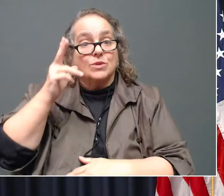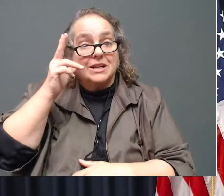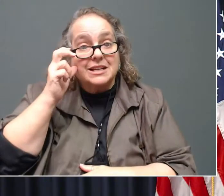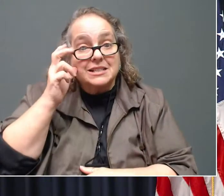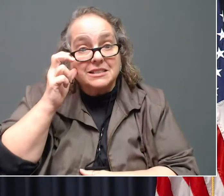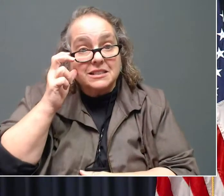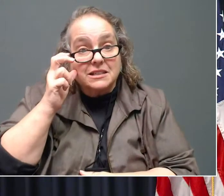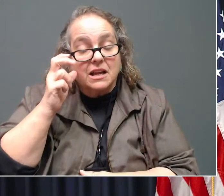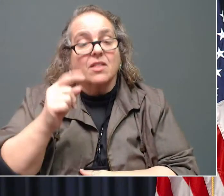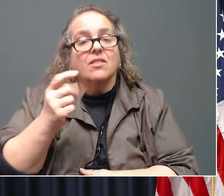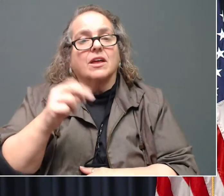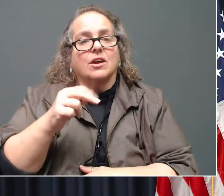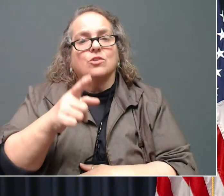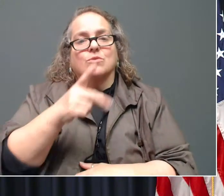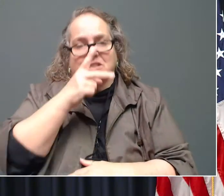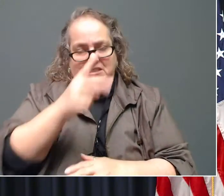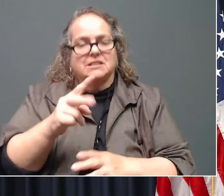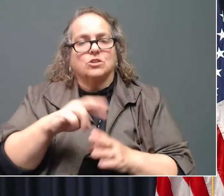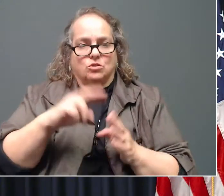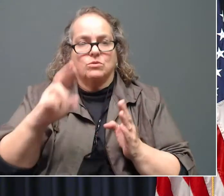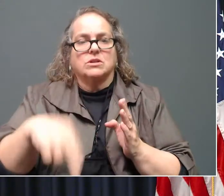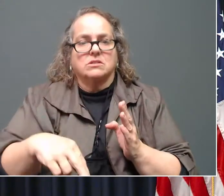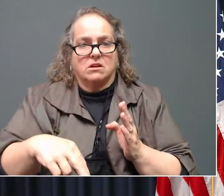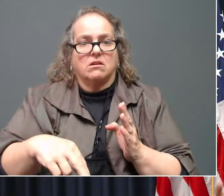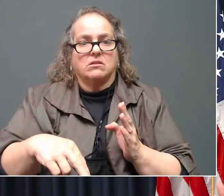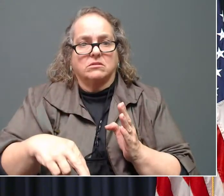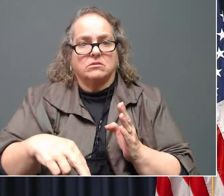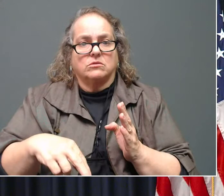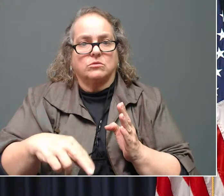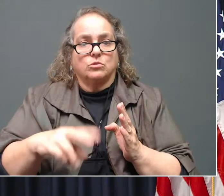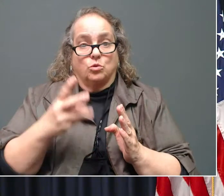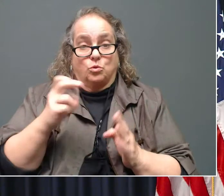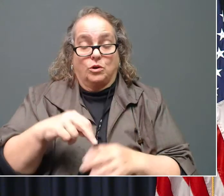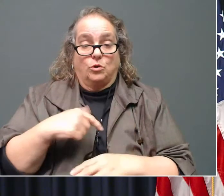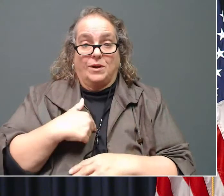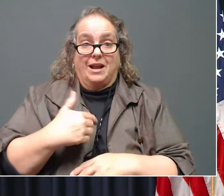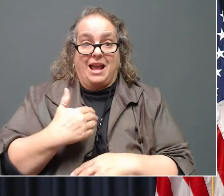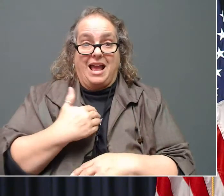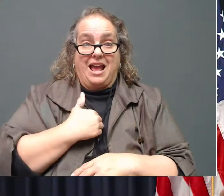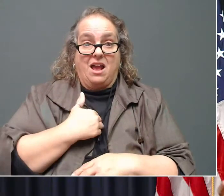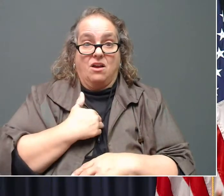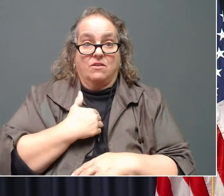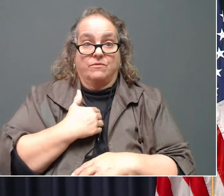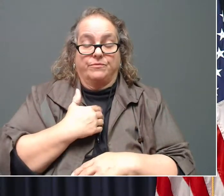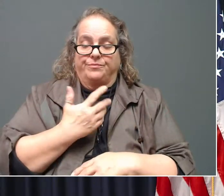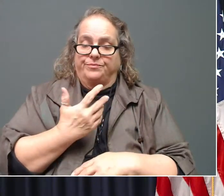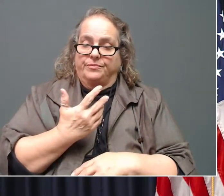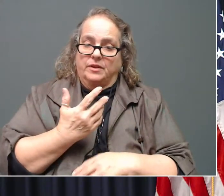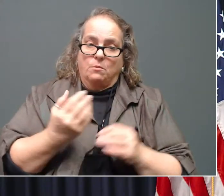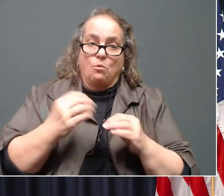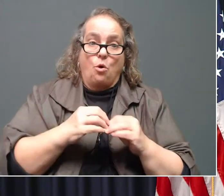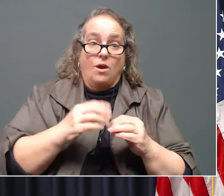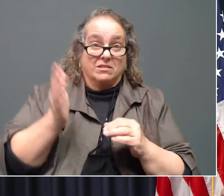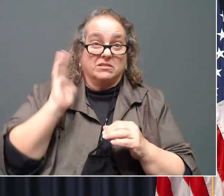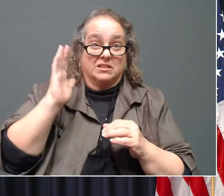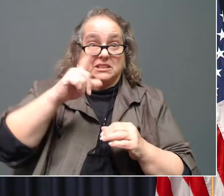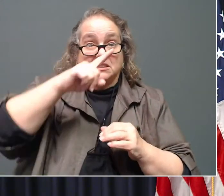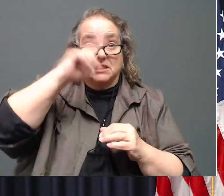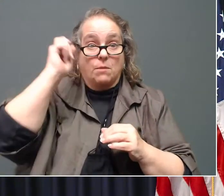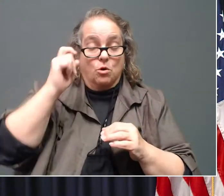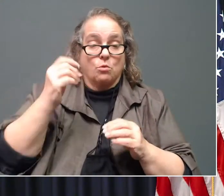then you see results. When we had a disproportionate death in the summer,